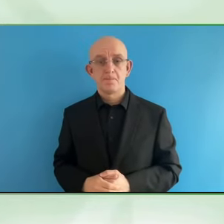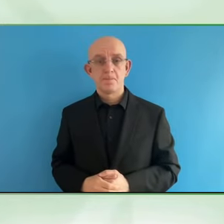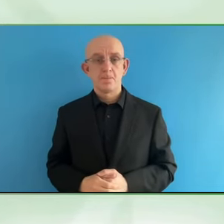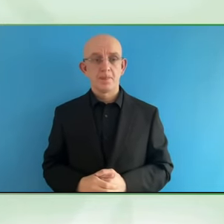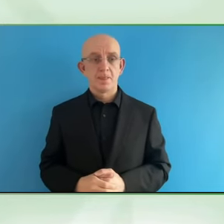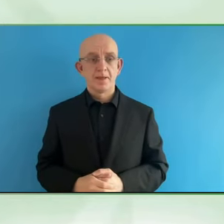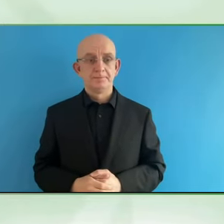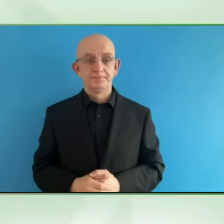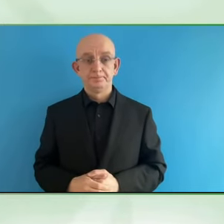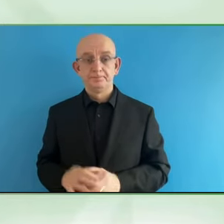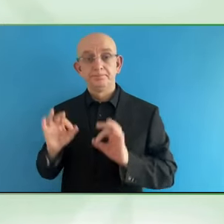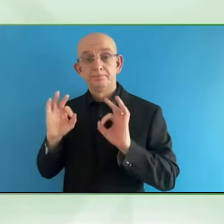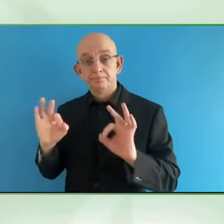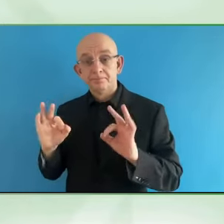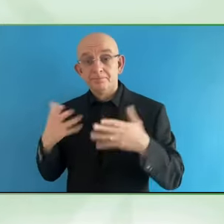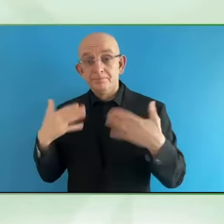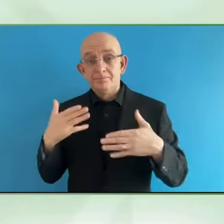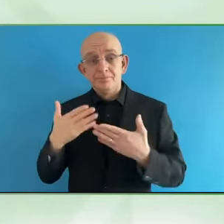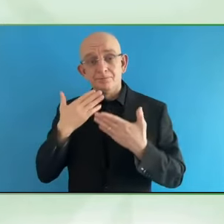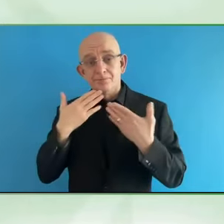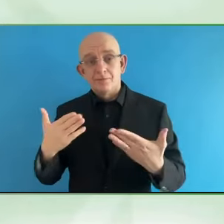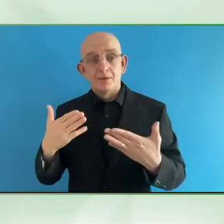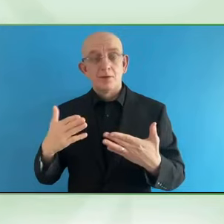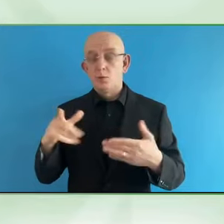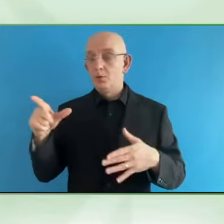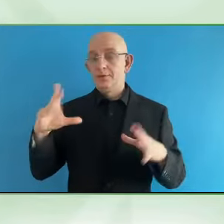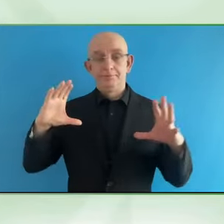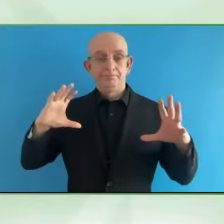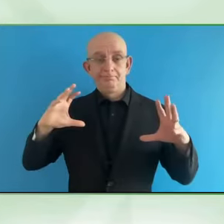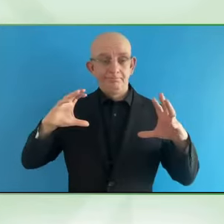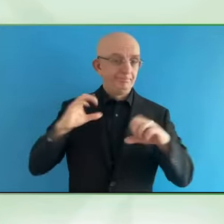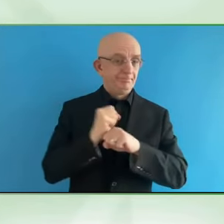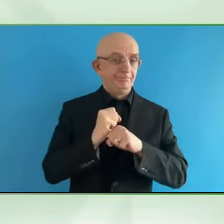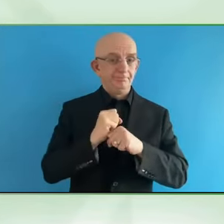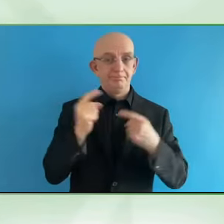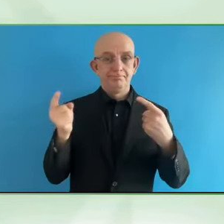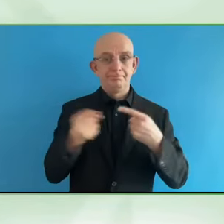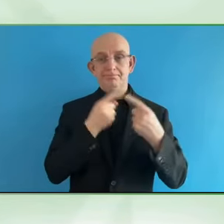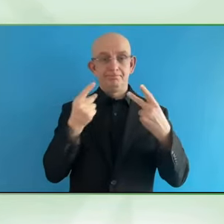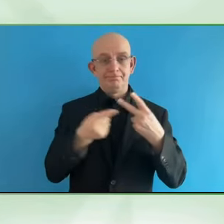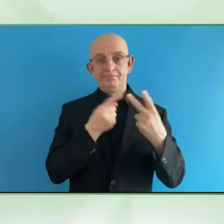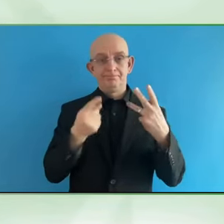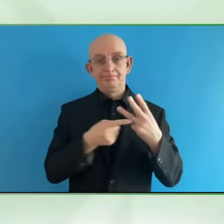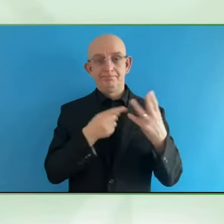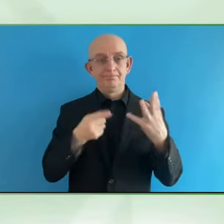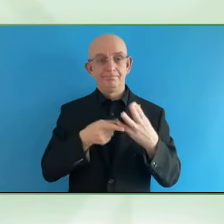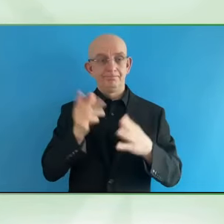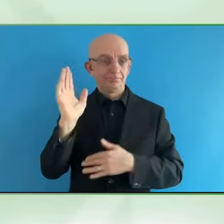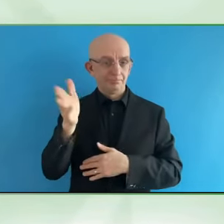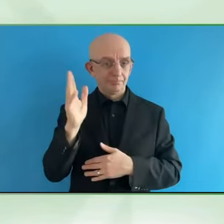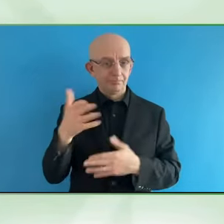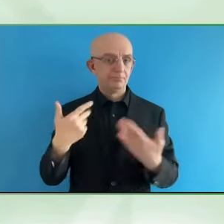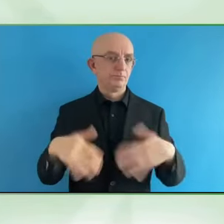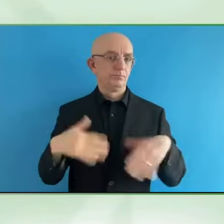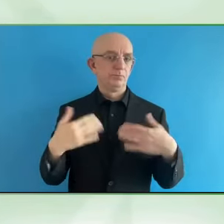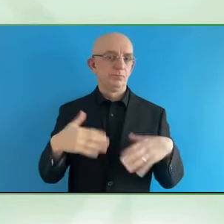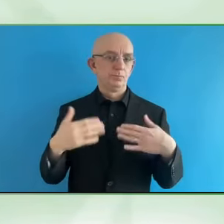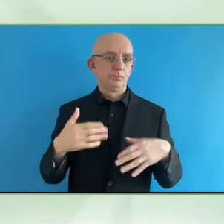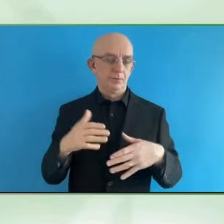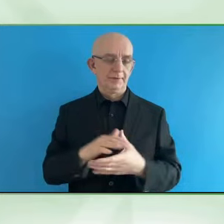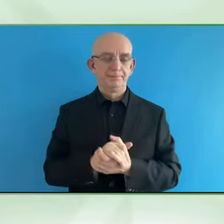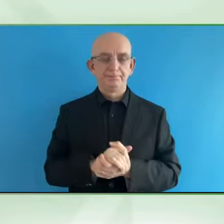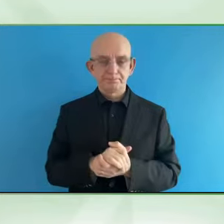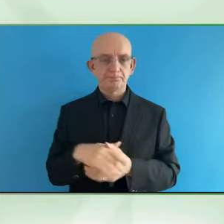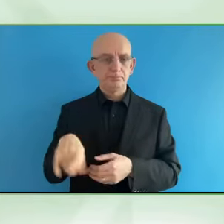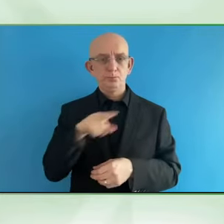and the plans of our European agency. I think in a very important driver in the field of promoting